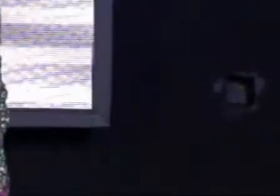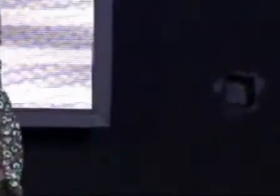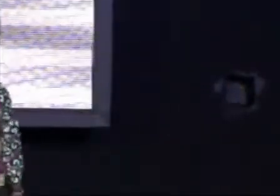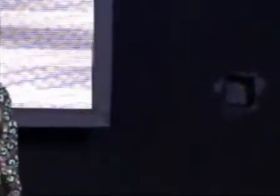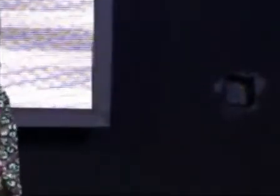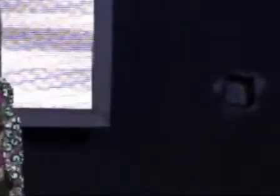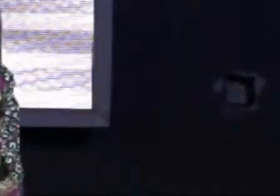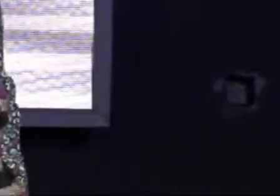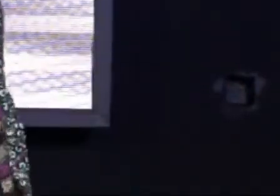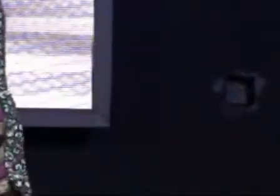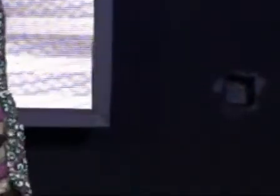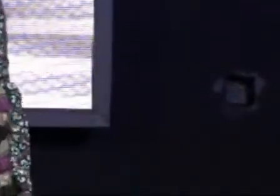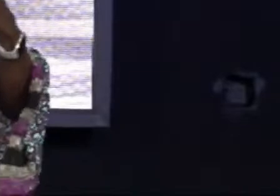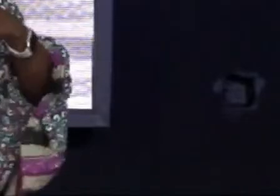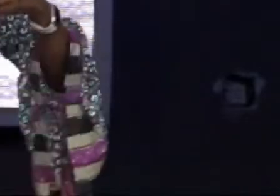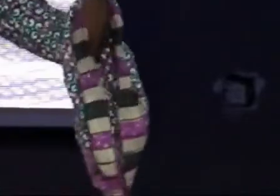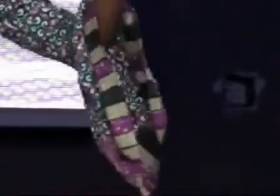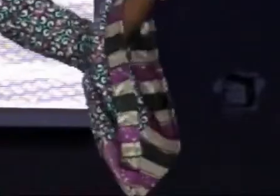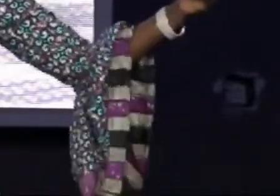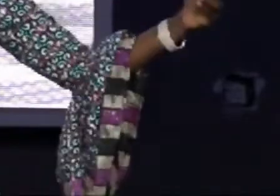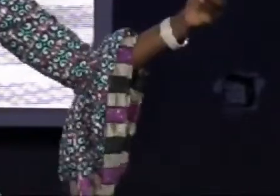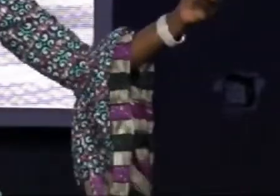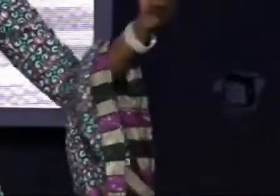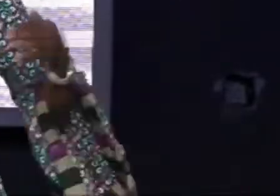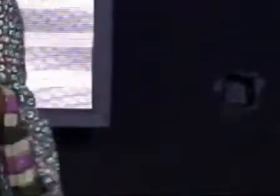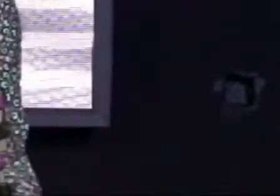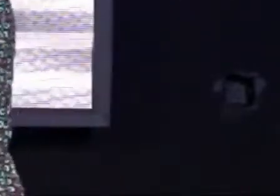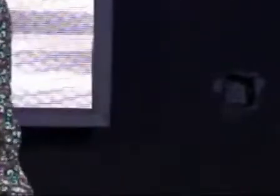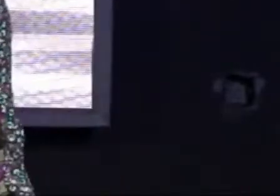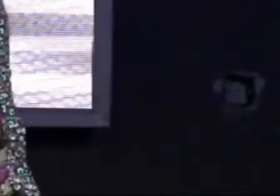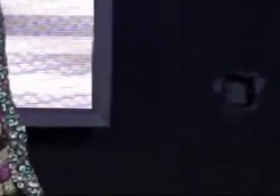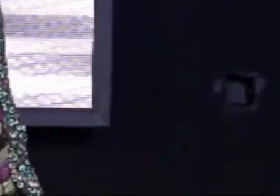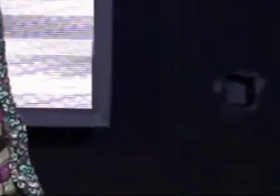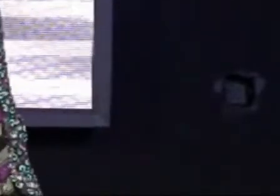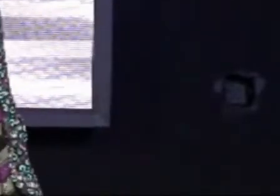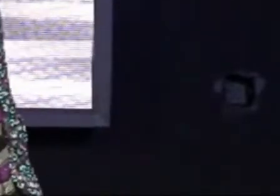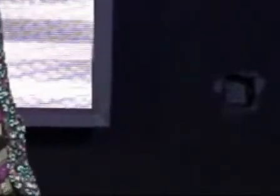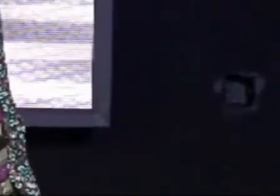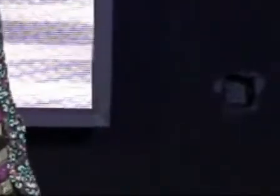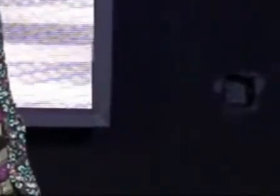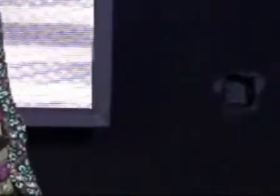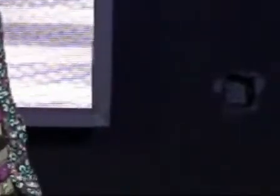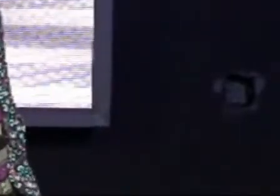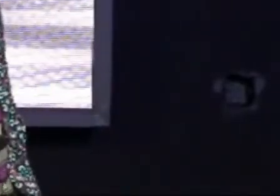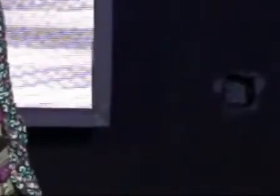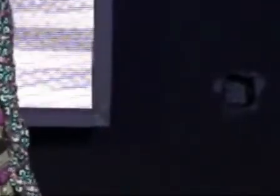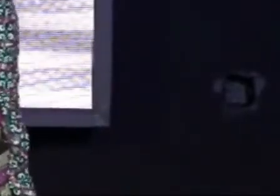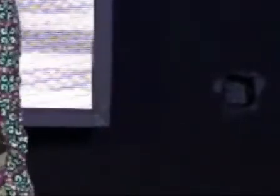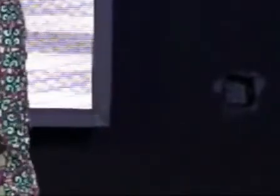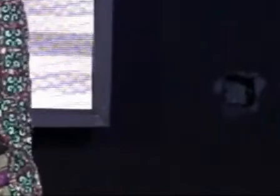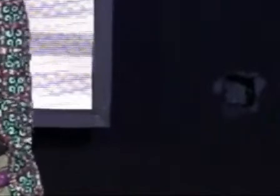for learners who don't have the opportunity to enter university, what that looks like, right?